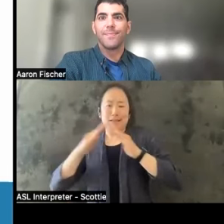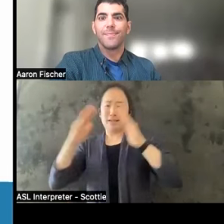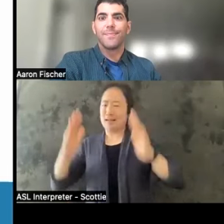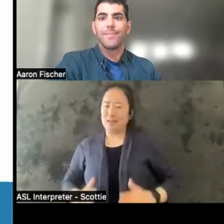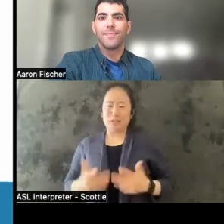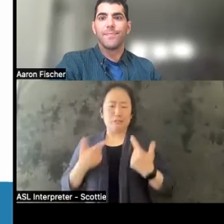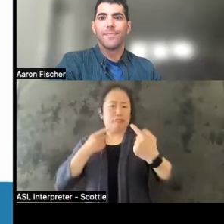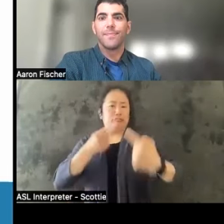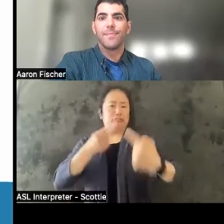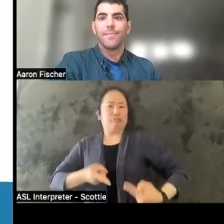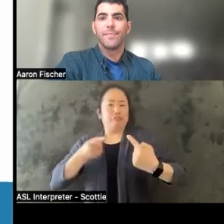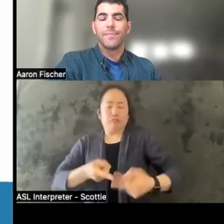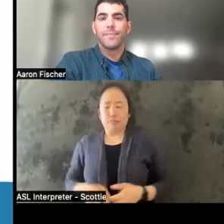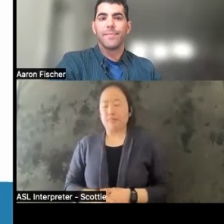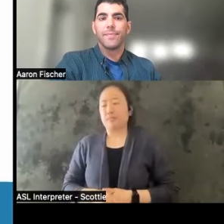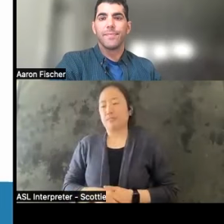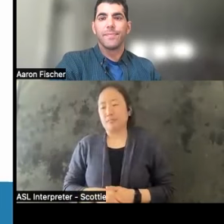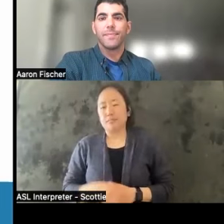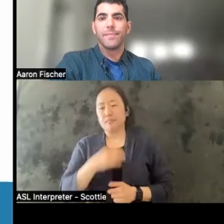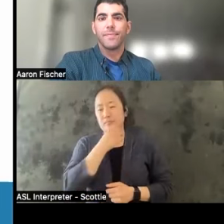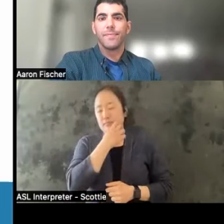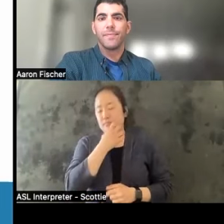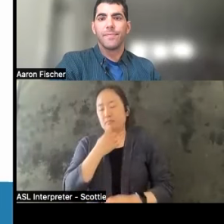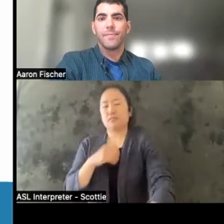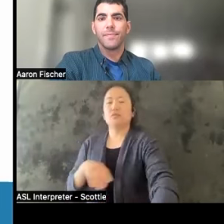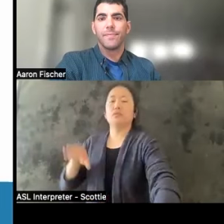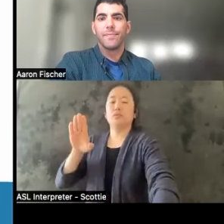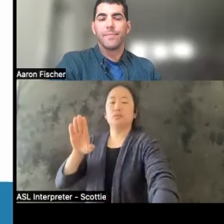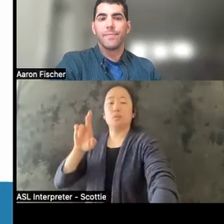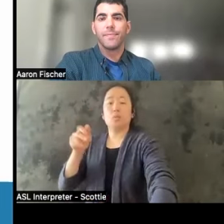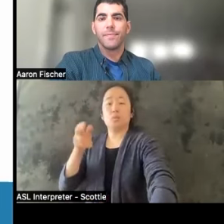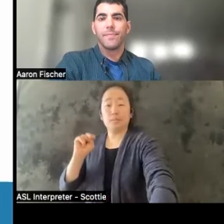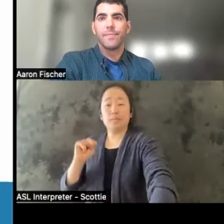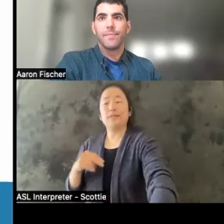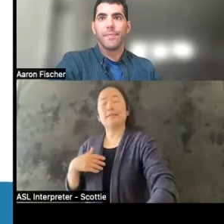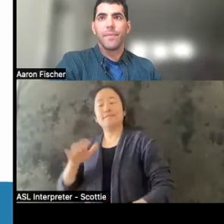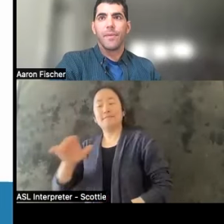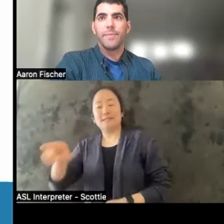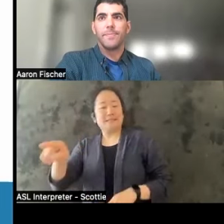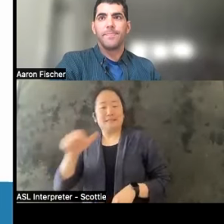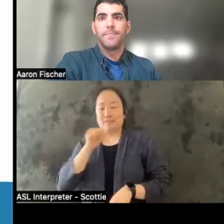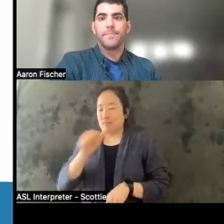We're not talking about employment discrimination here. What we're talking about is some